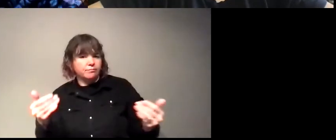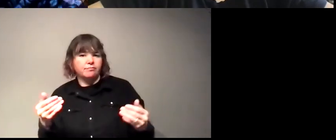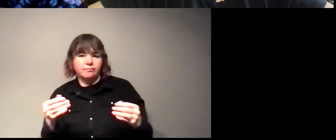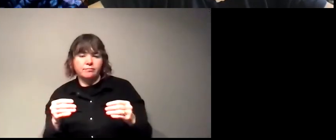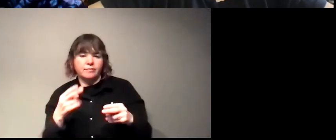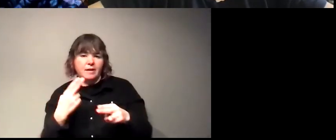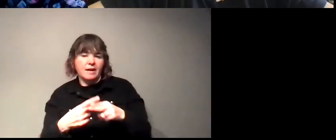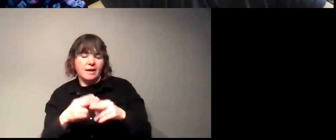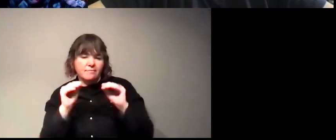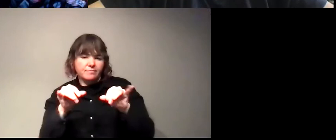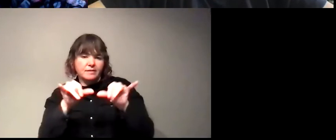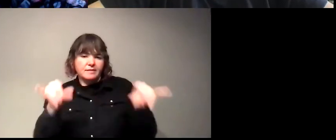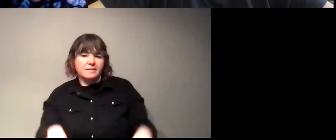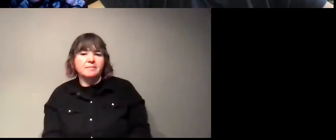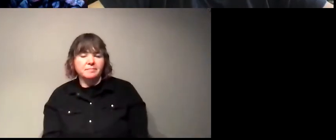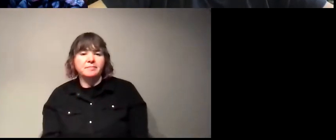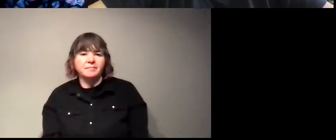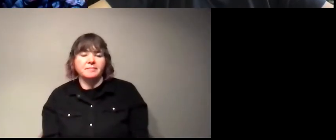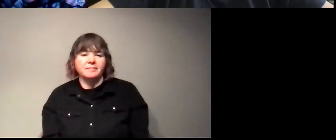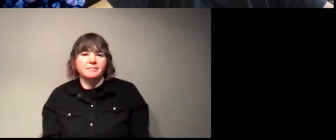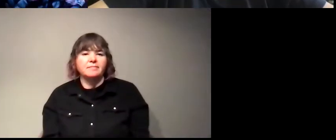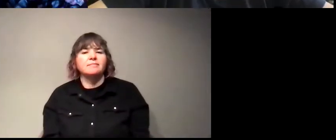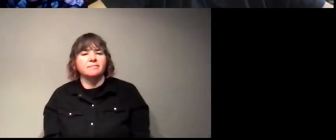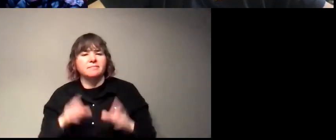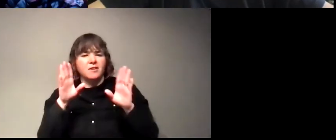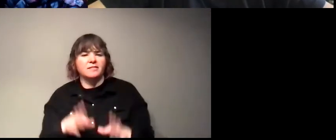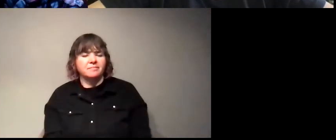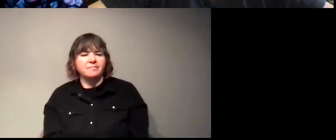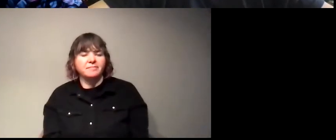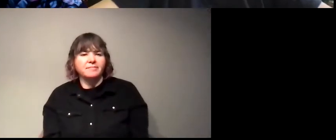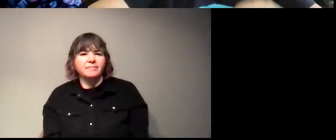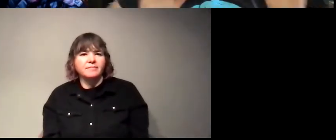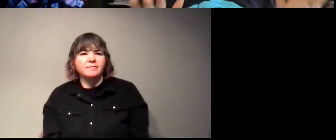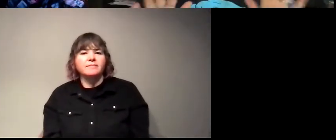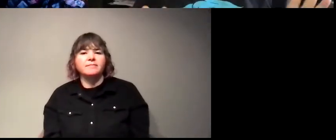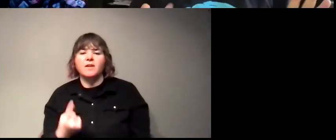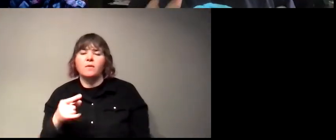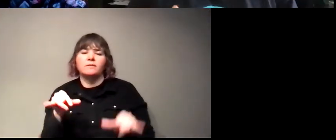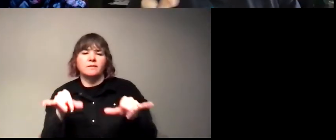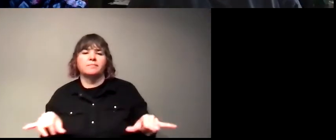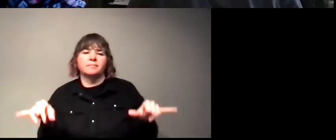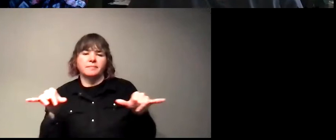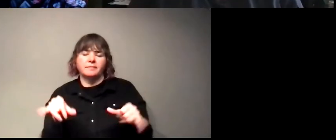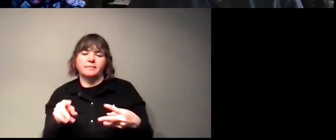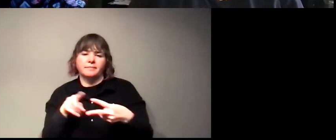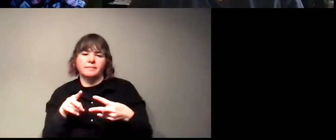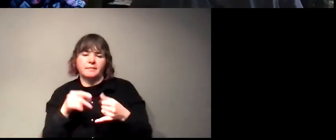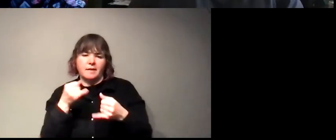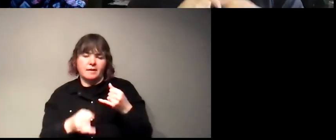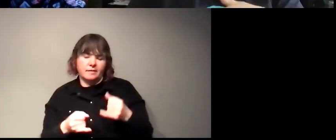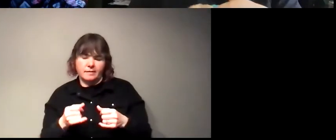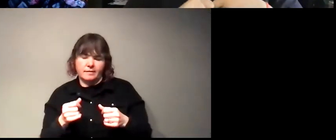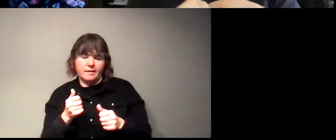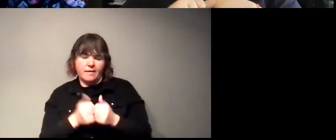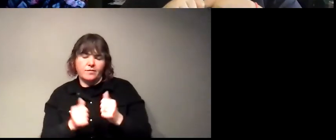in the system and then we're good to go. Awesome. Sounds good. Yeah. All right. So we always ask everybody the same 2 questions at the end of every session.